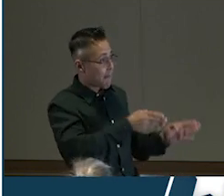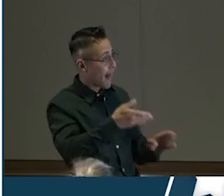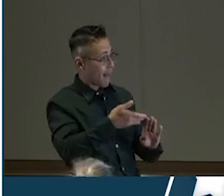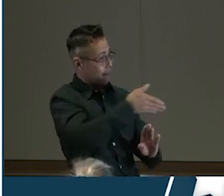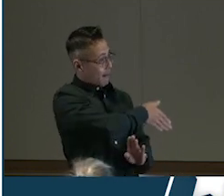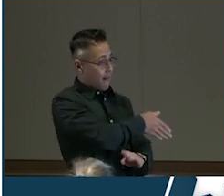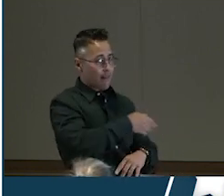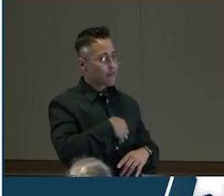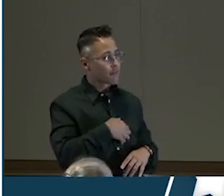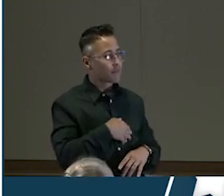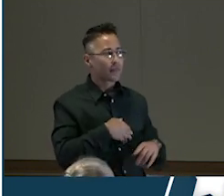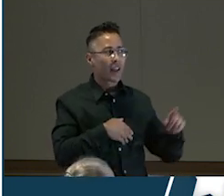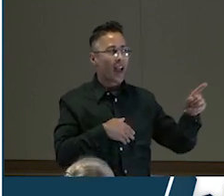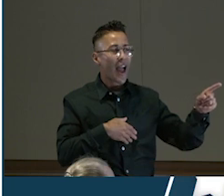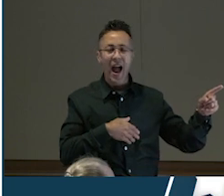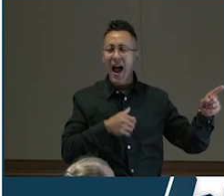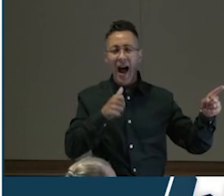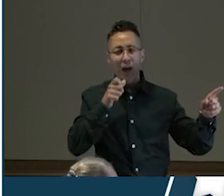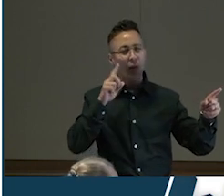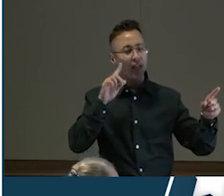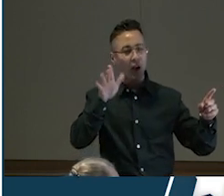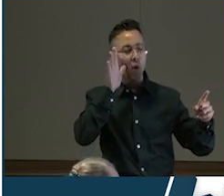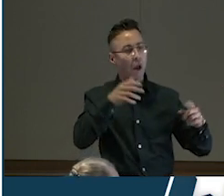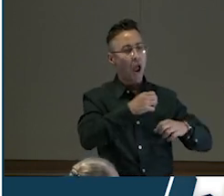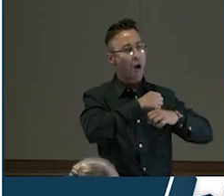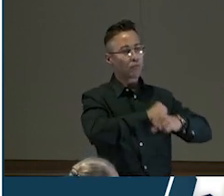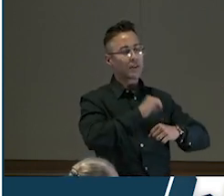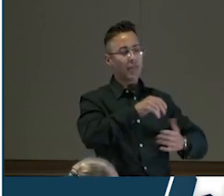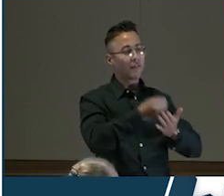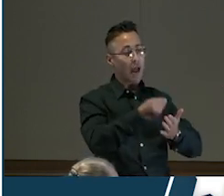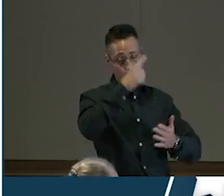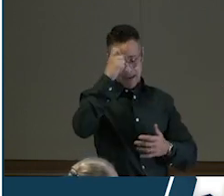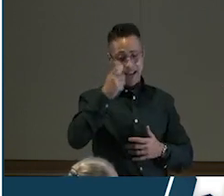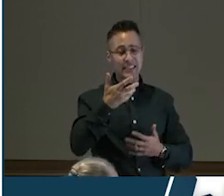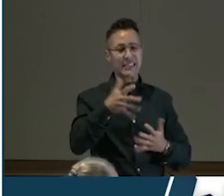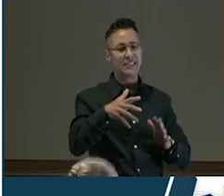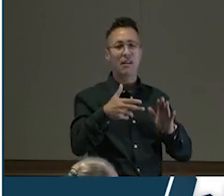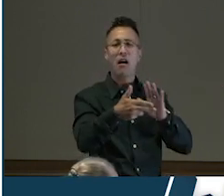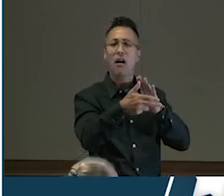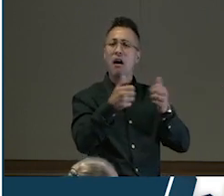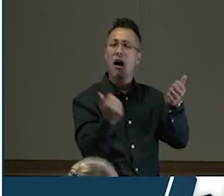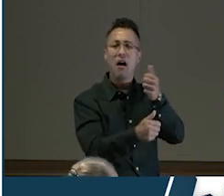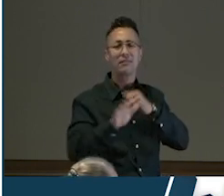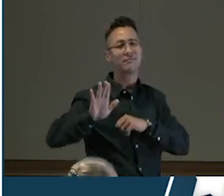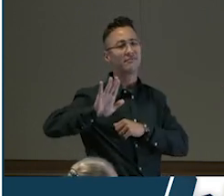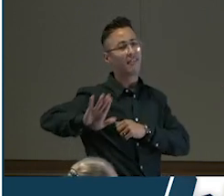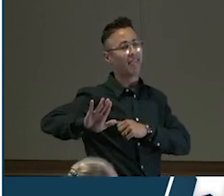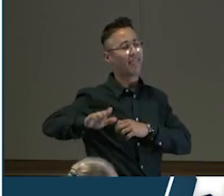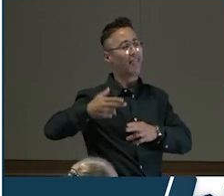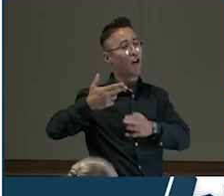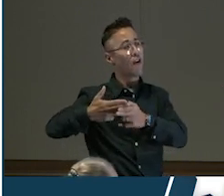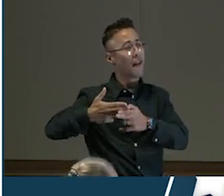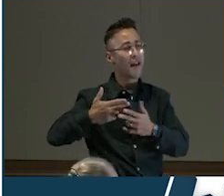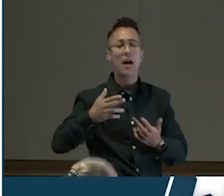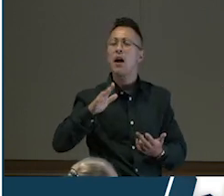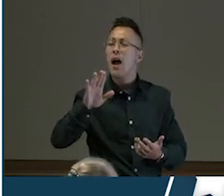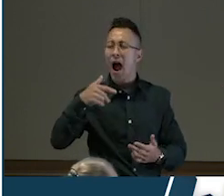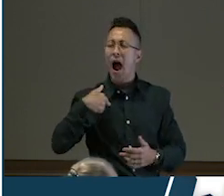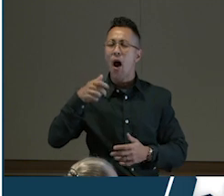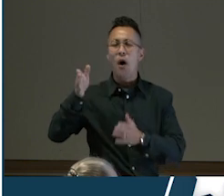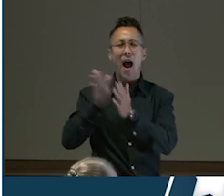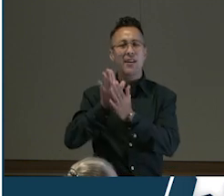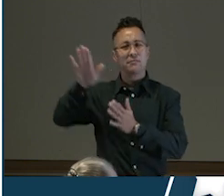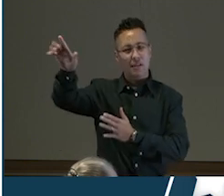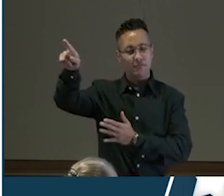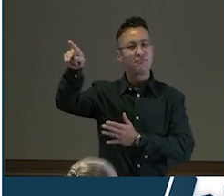didn't know that. I don't think that will protect, because it still was exposed into their name. But that might be, I'm going to have my associate